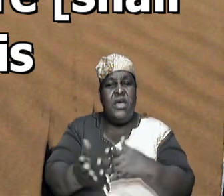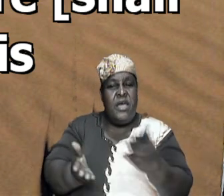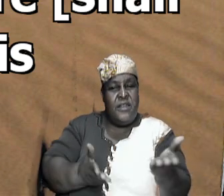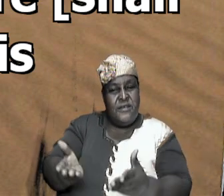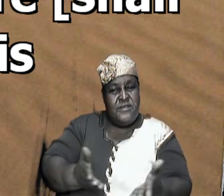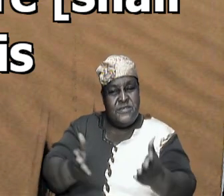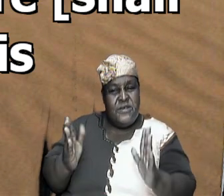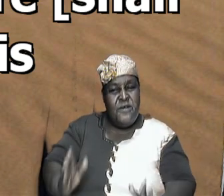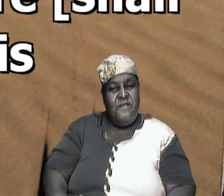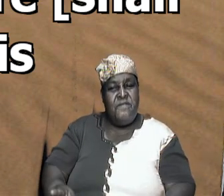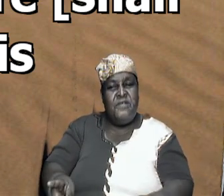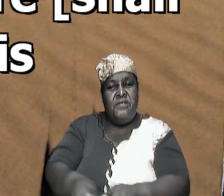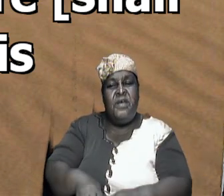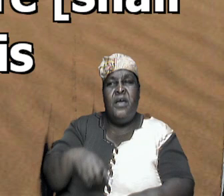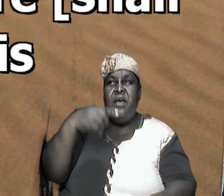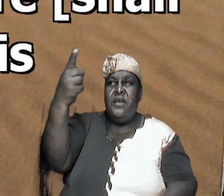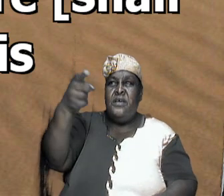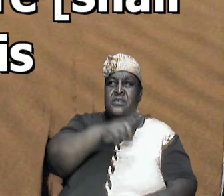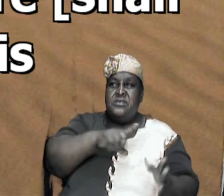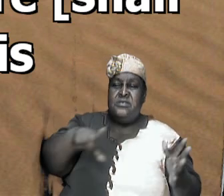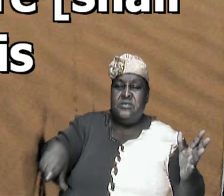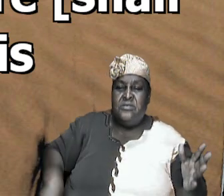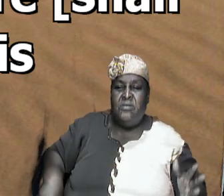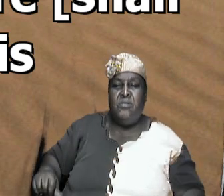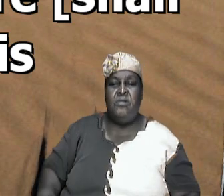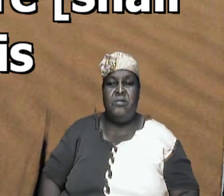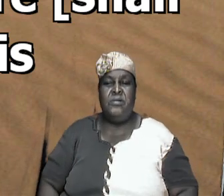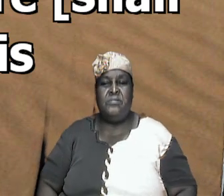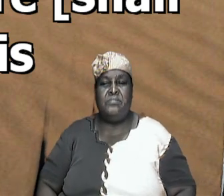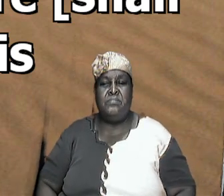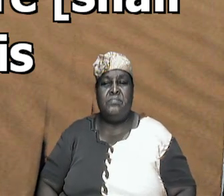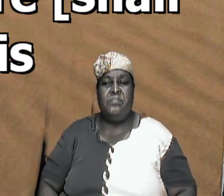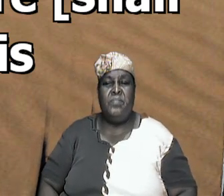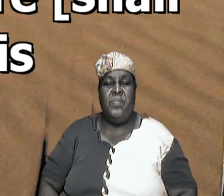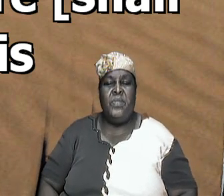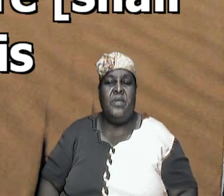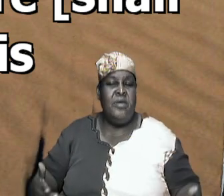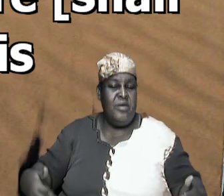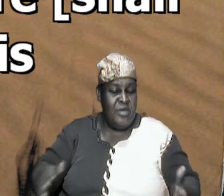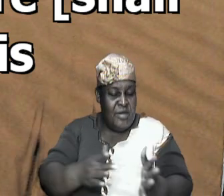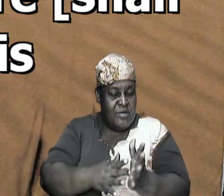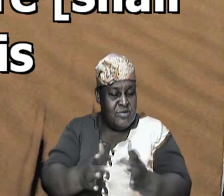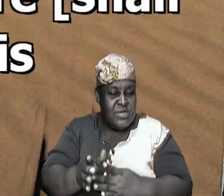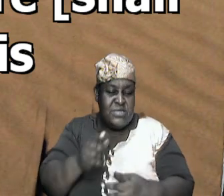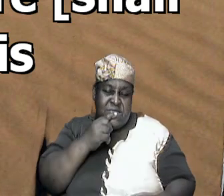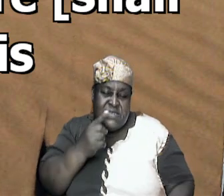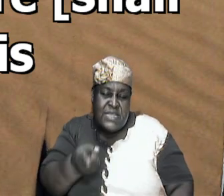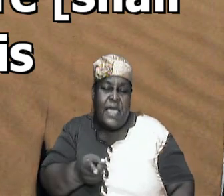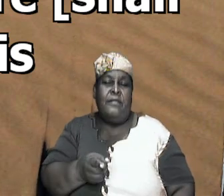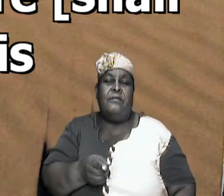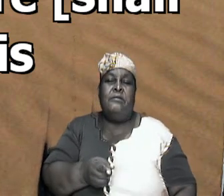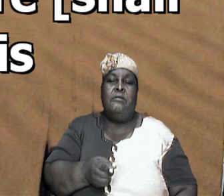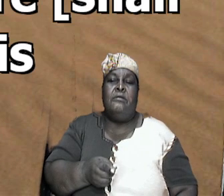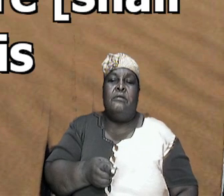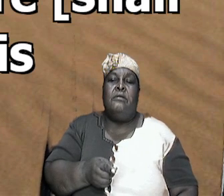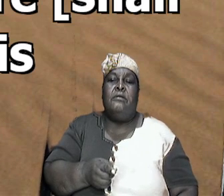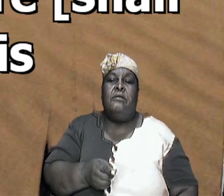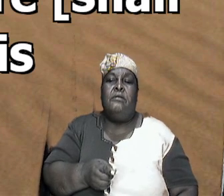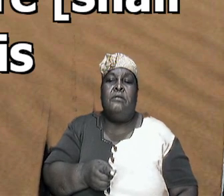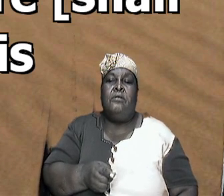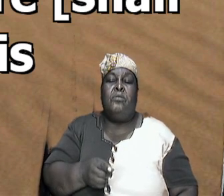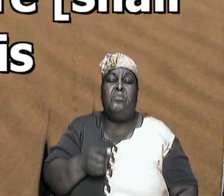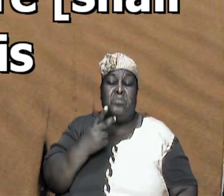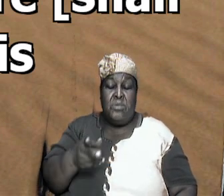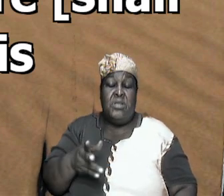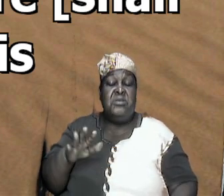servant as his Lord, right? So here Jesus is setting the standard. He's saying that, look